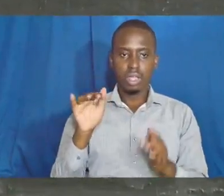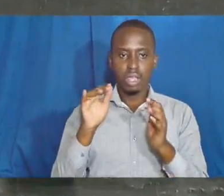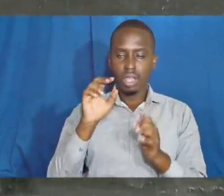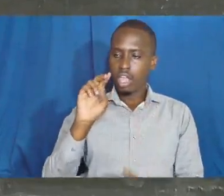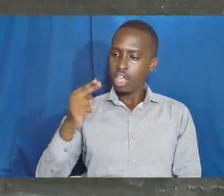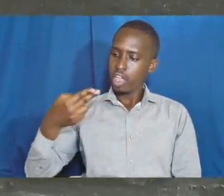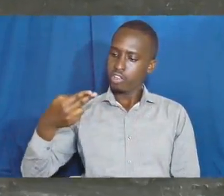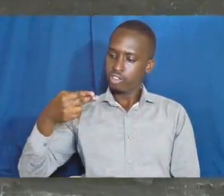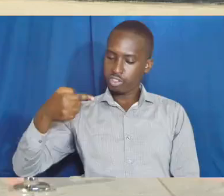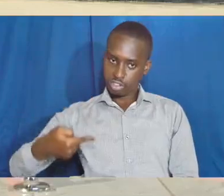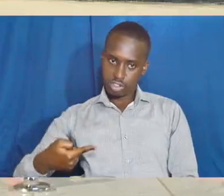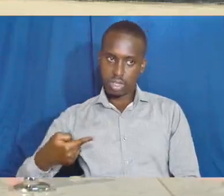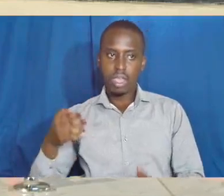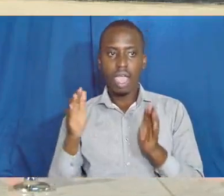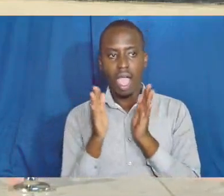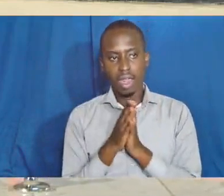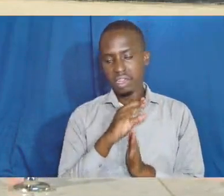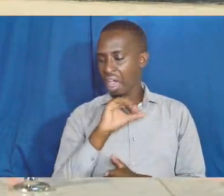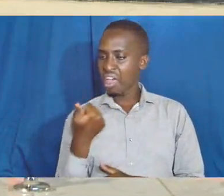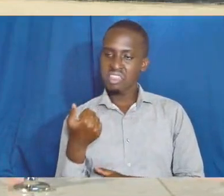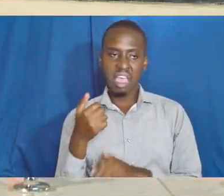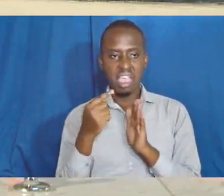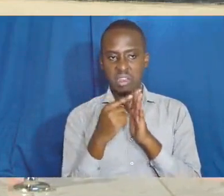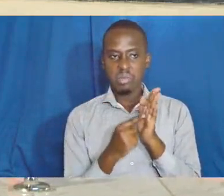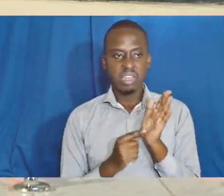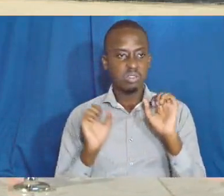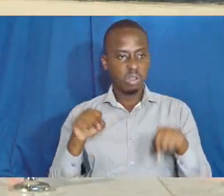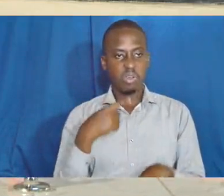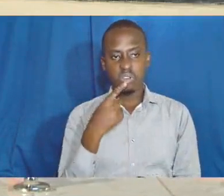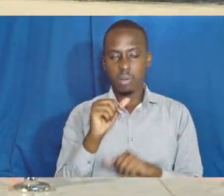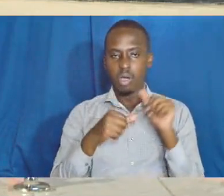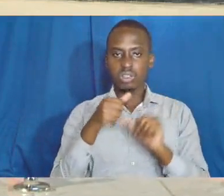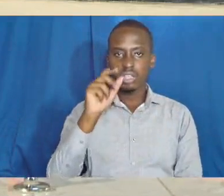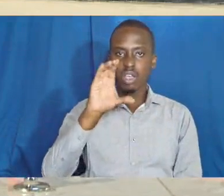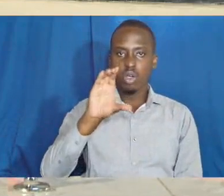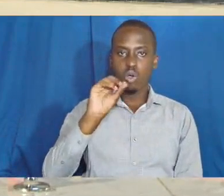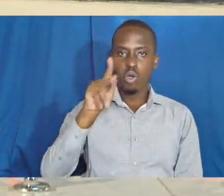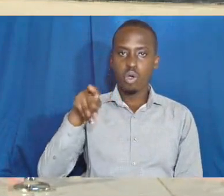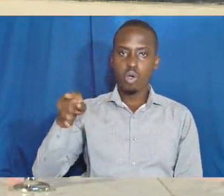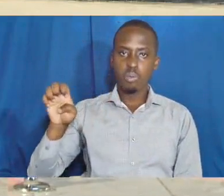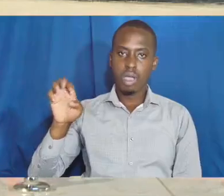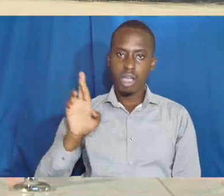about even other elements. You can talk about even copper